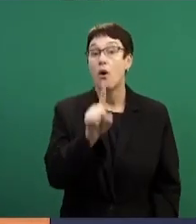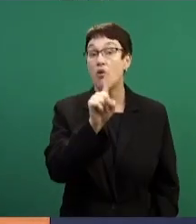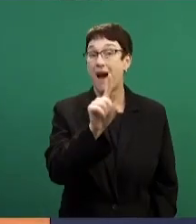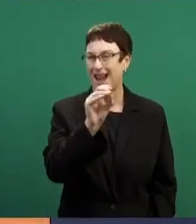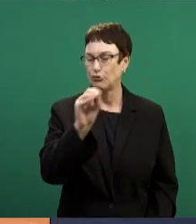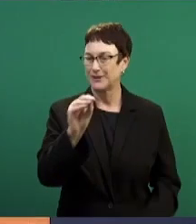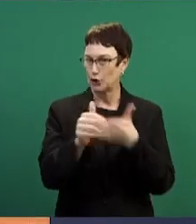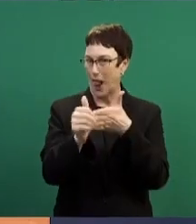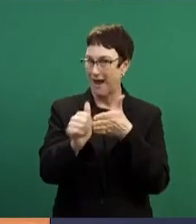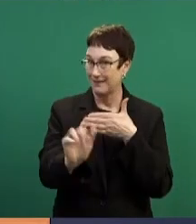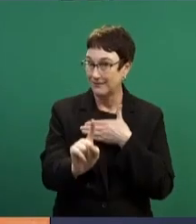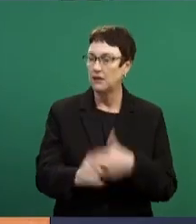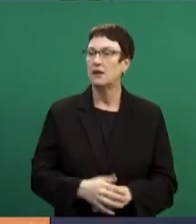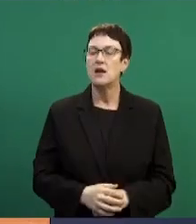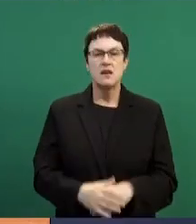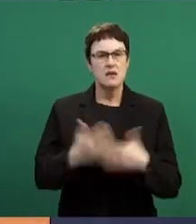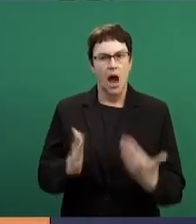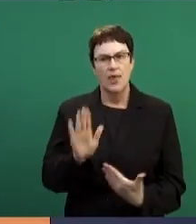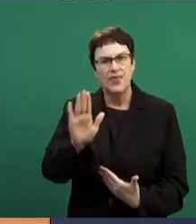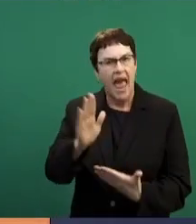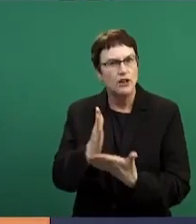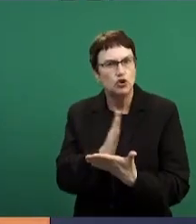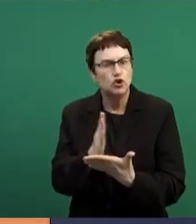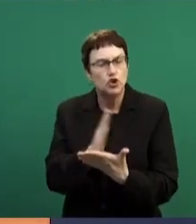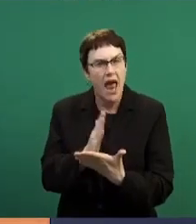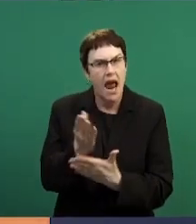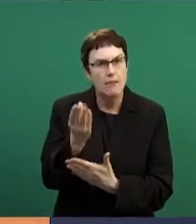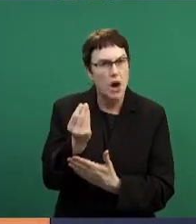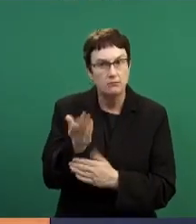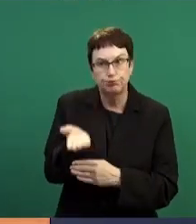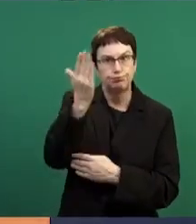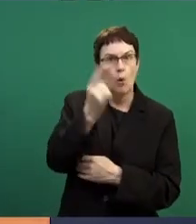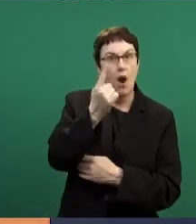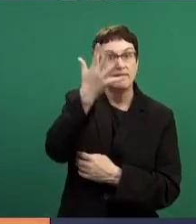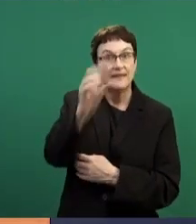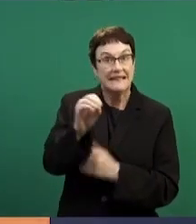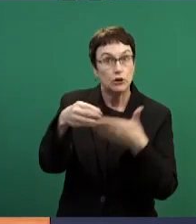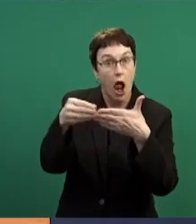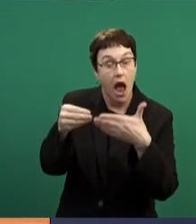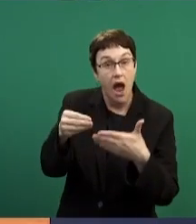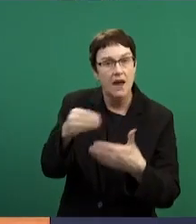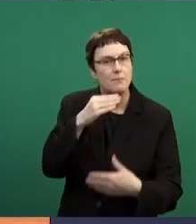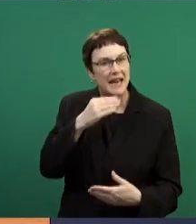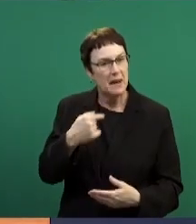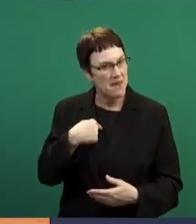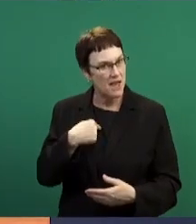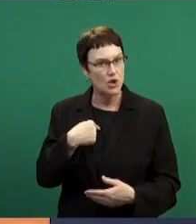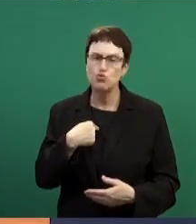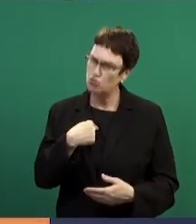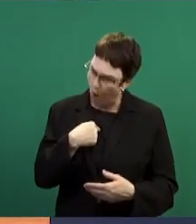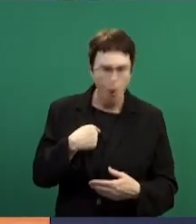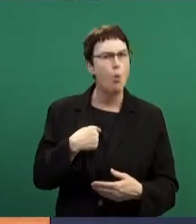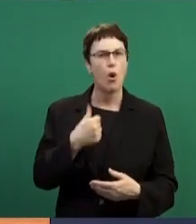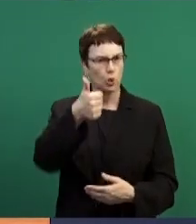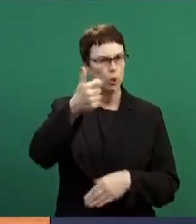and the share price of Bloomberg moves to $150, I have made a very decent